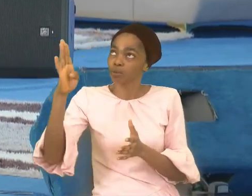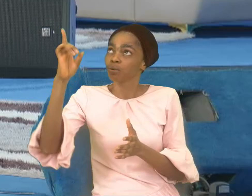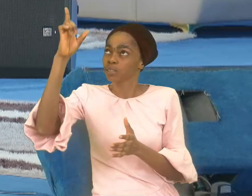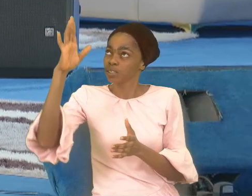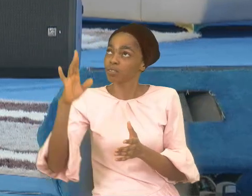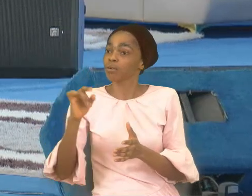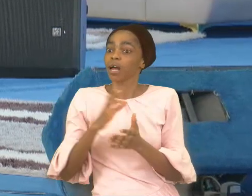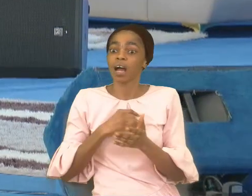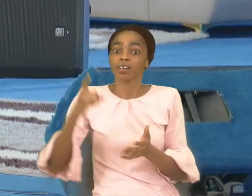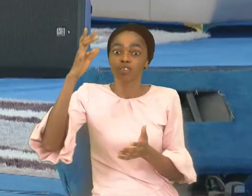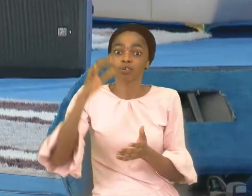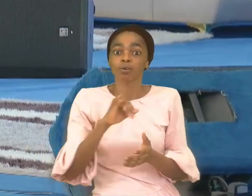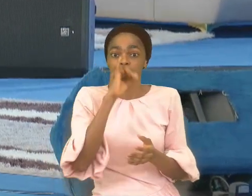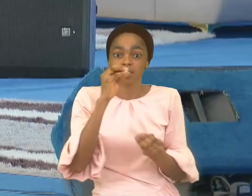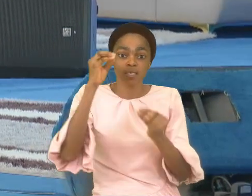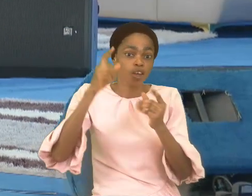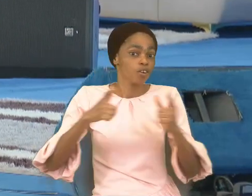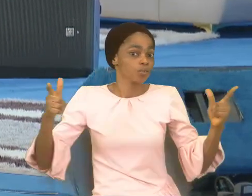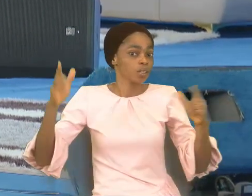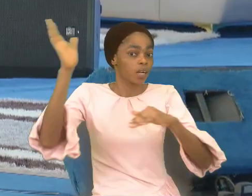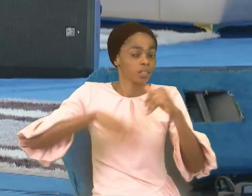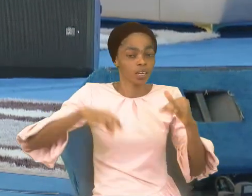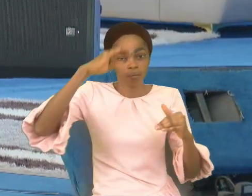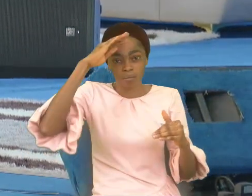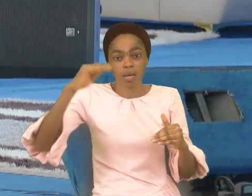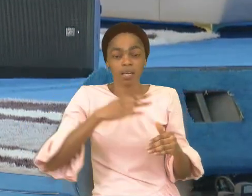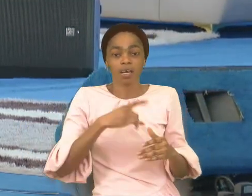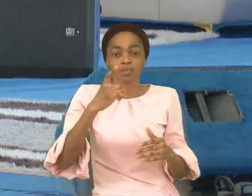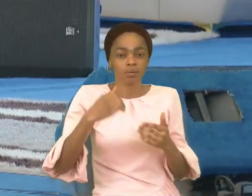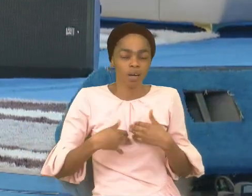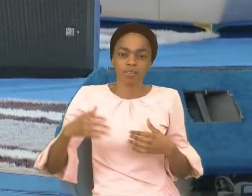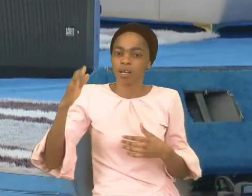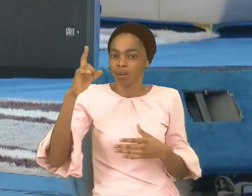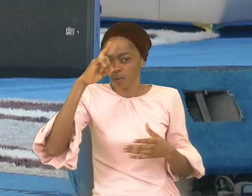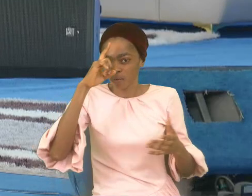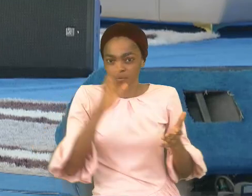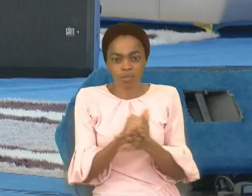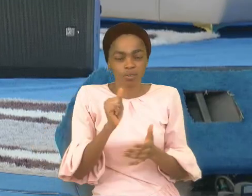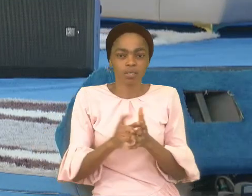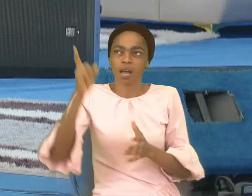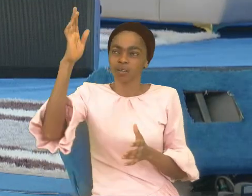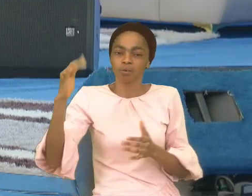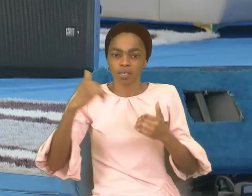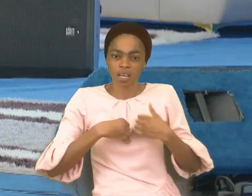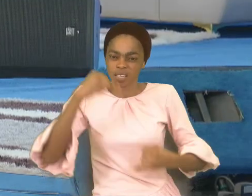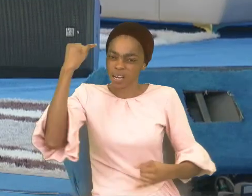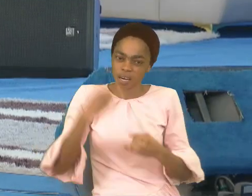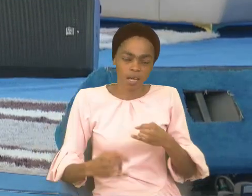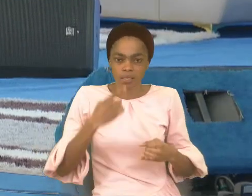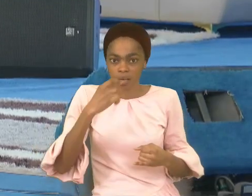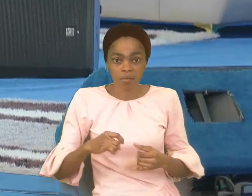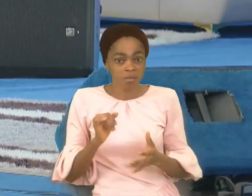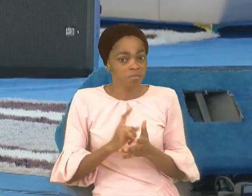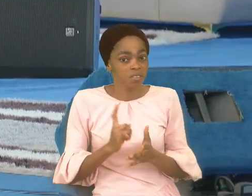the final say, the decree of the unbeliever, the decree of the world, and the decree